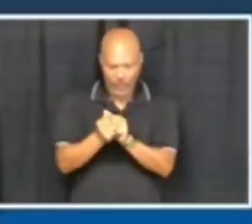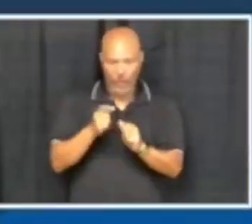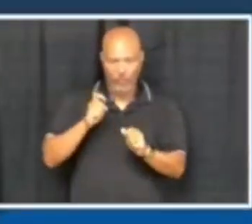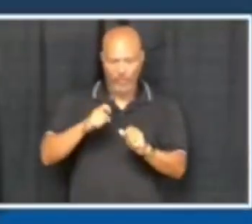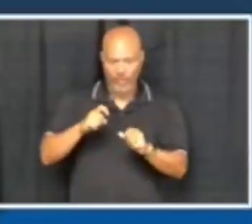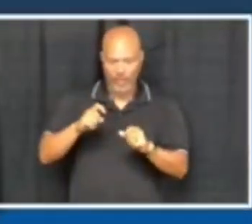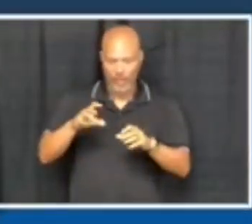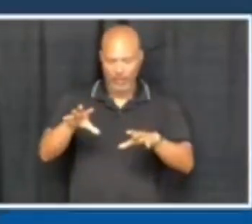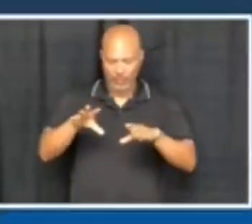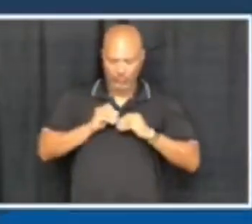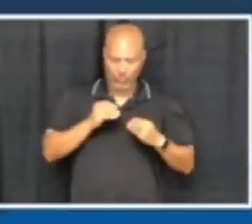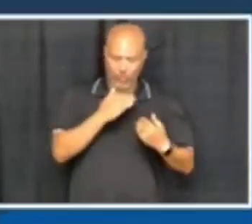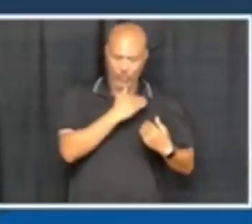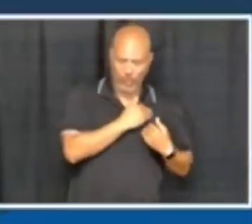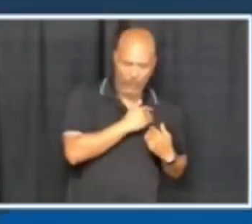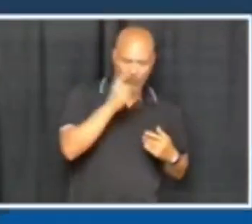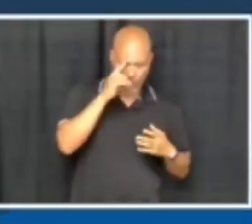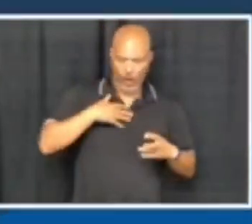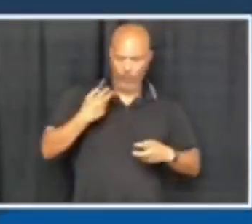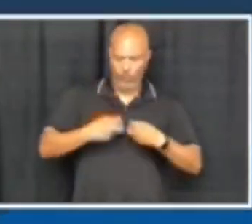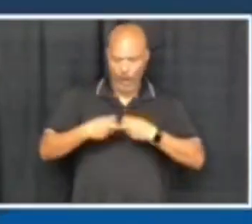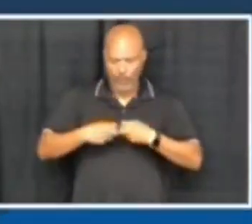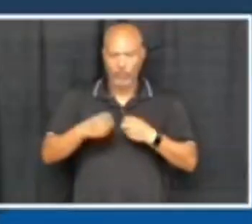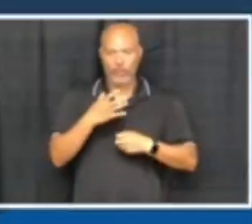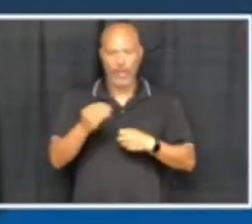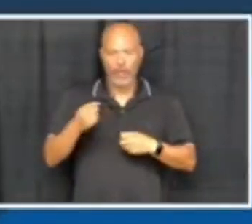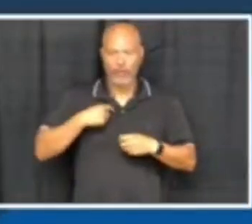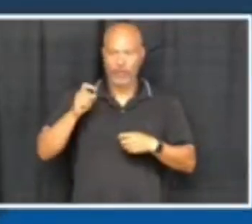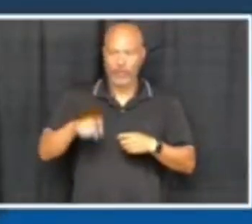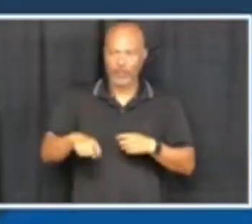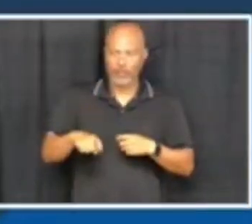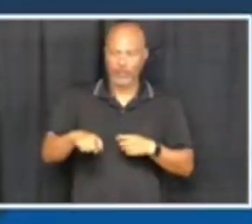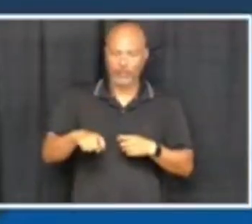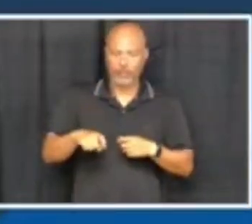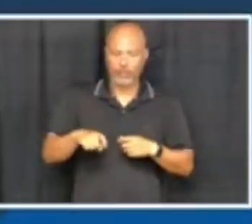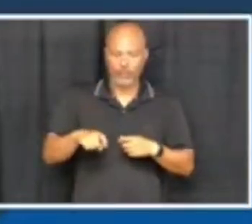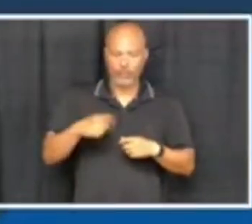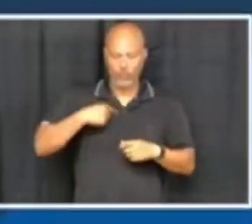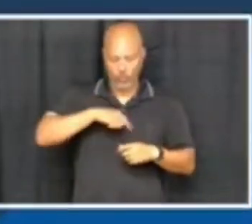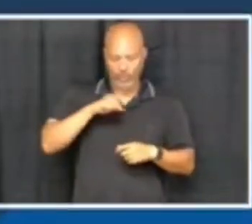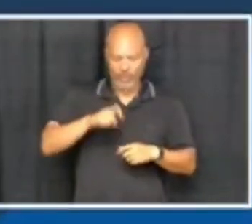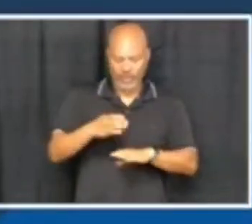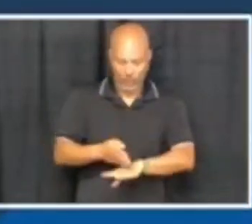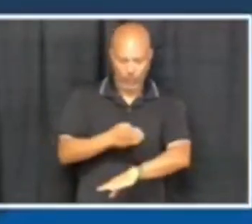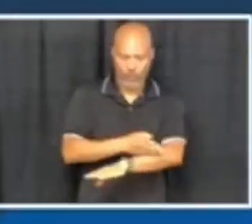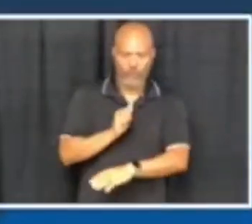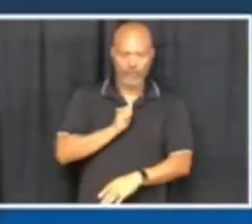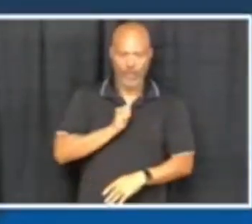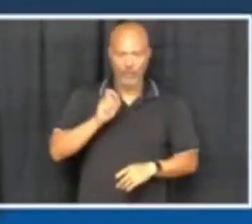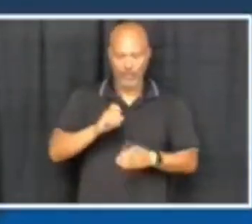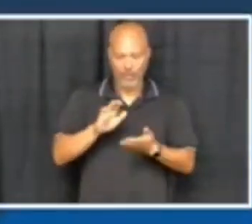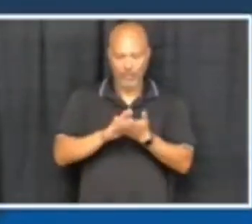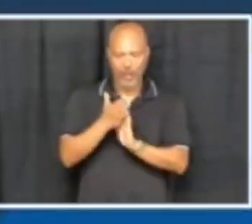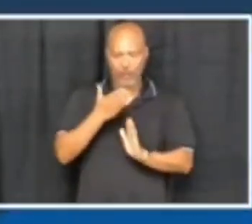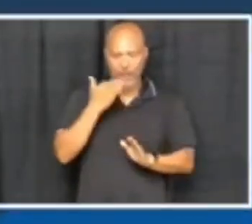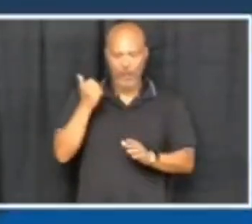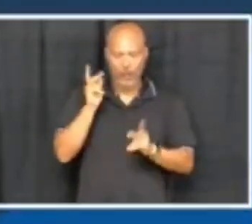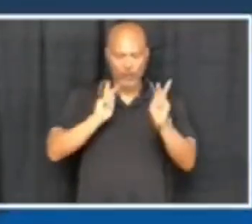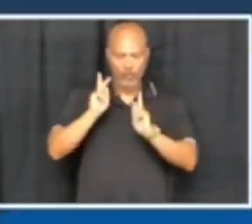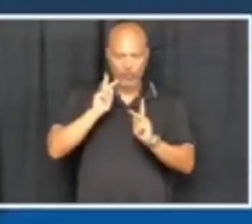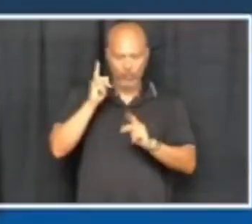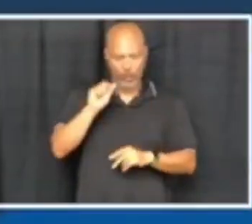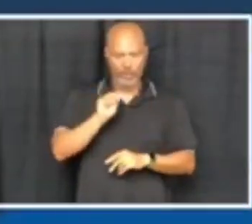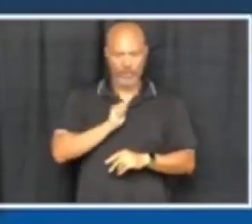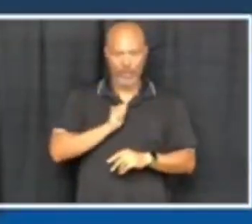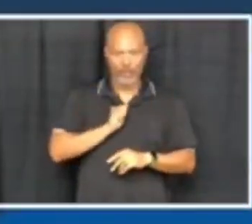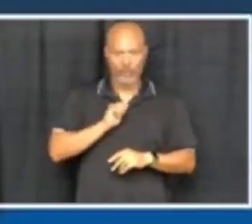own our problems, and we've got to improve ourselves. We've got to become better versions of ourselves,